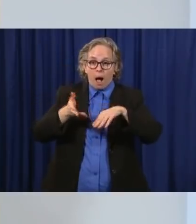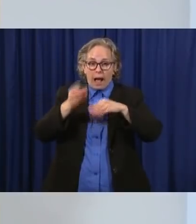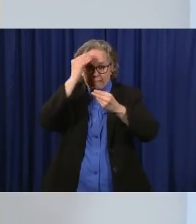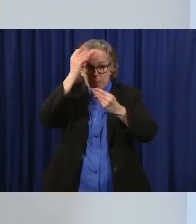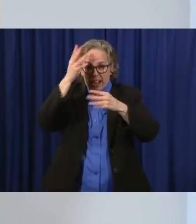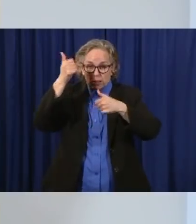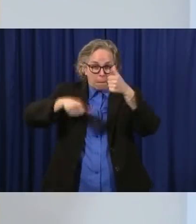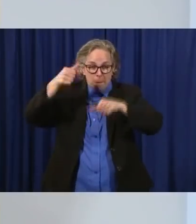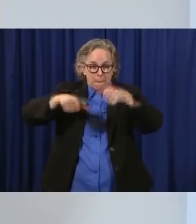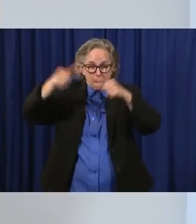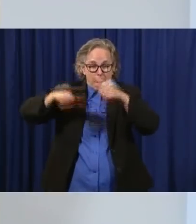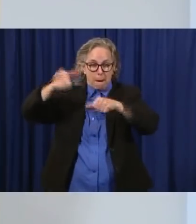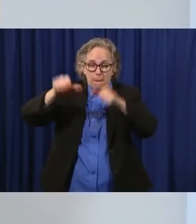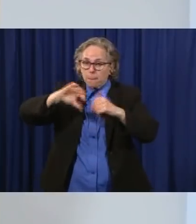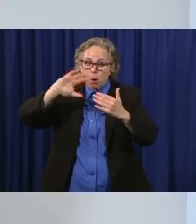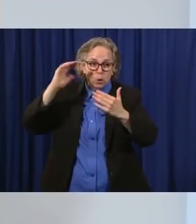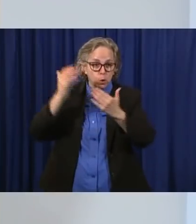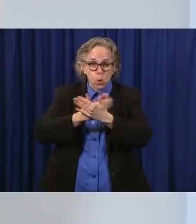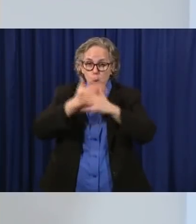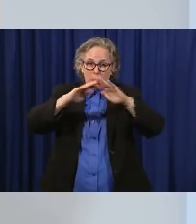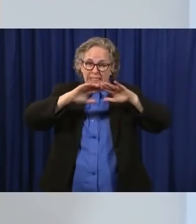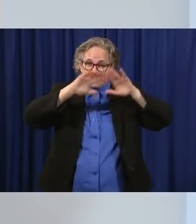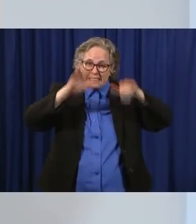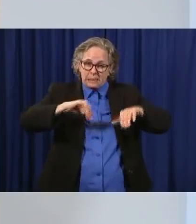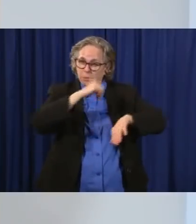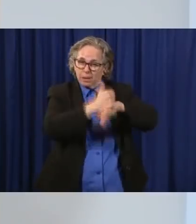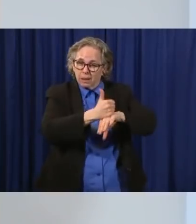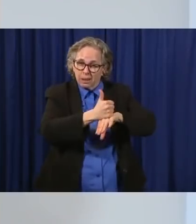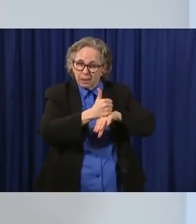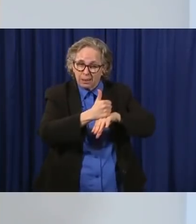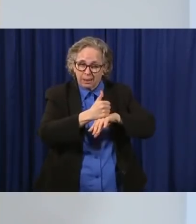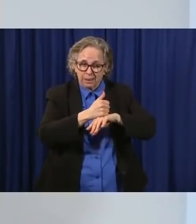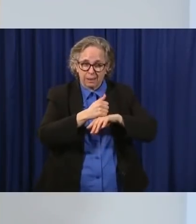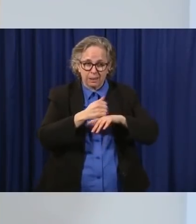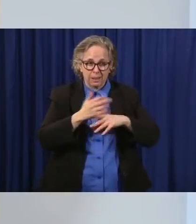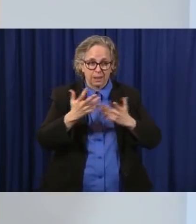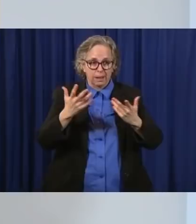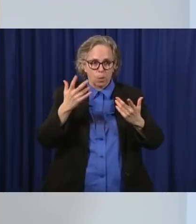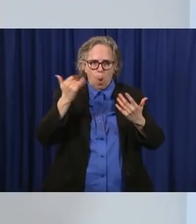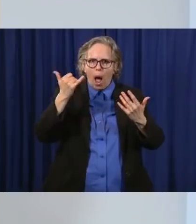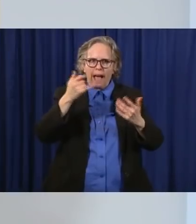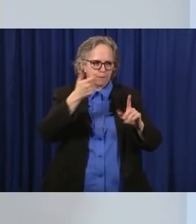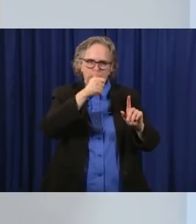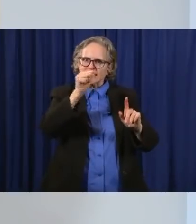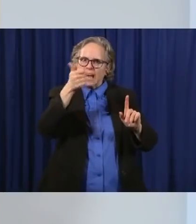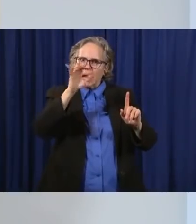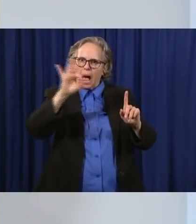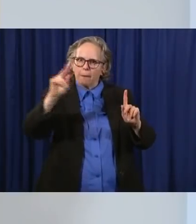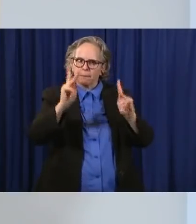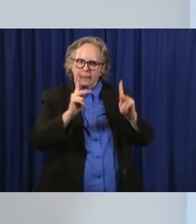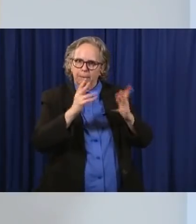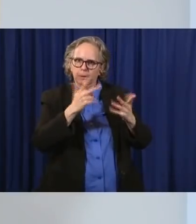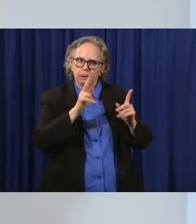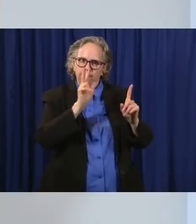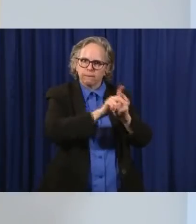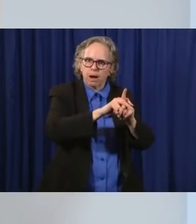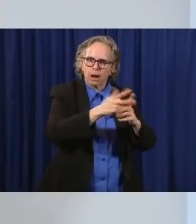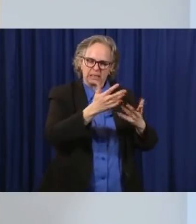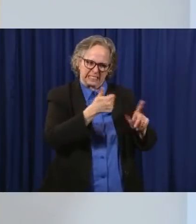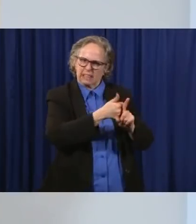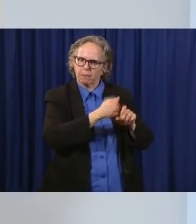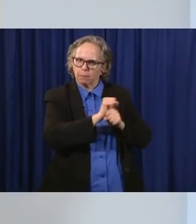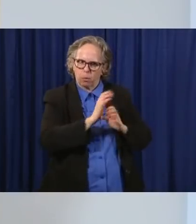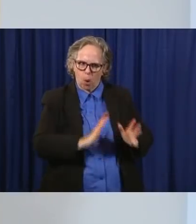system to process those eligible for the 1099 CARES assistance.